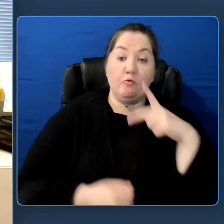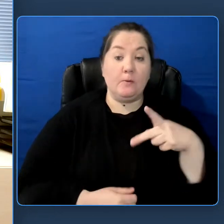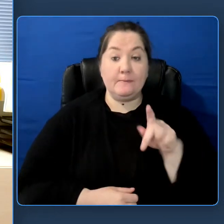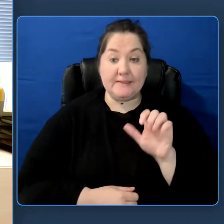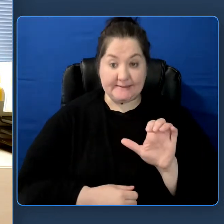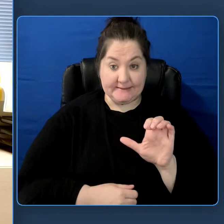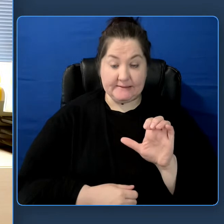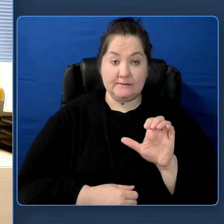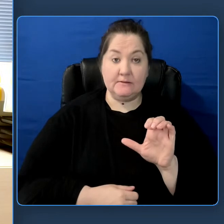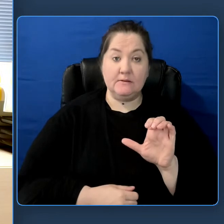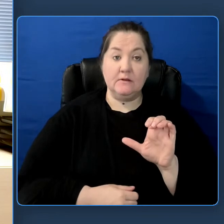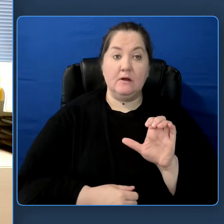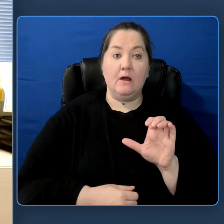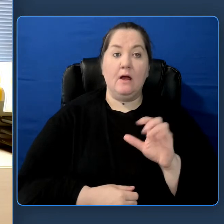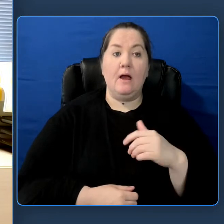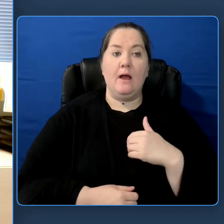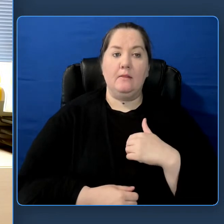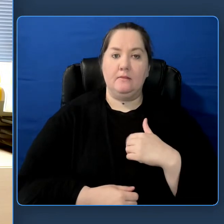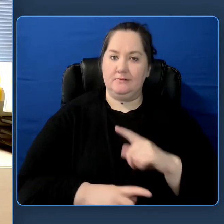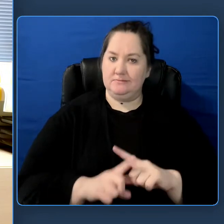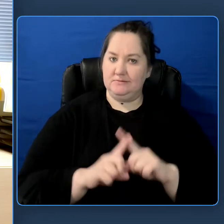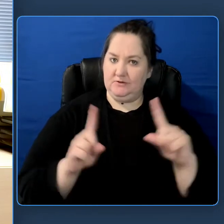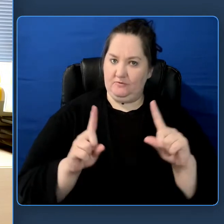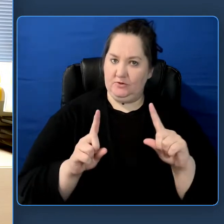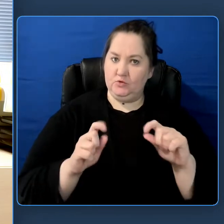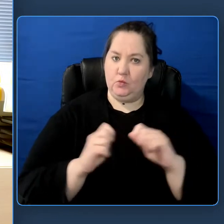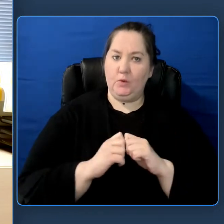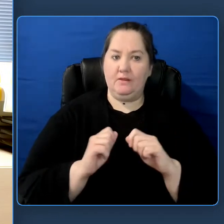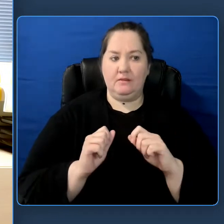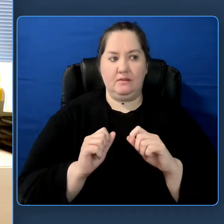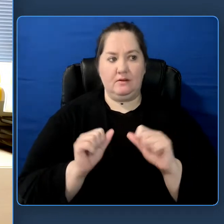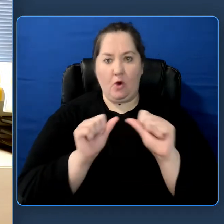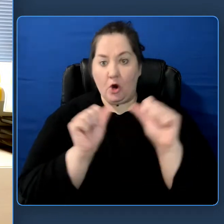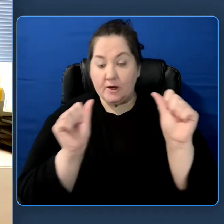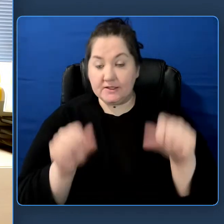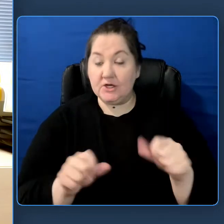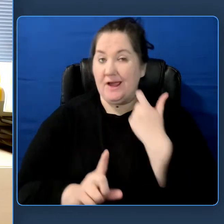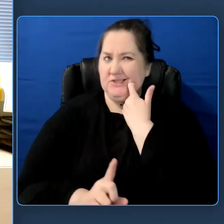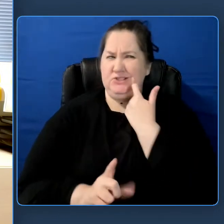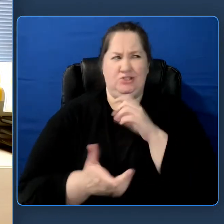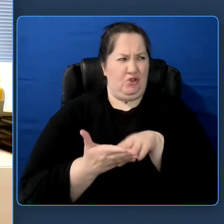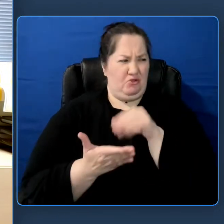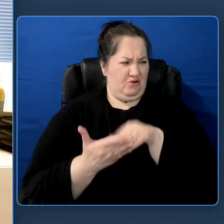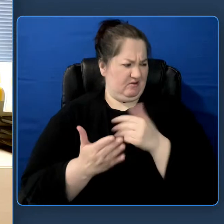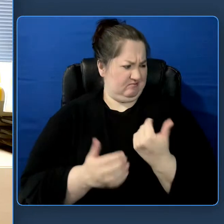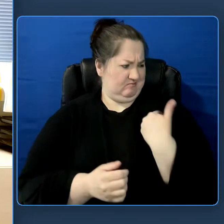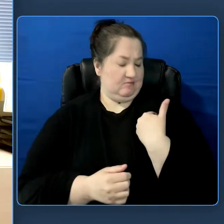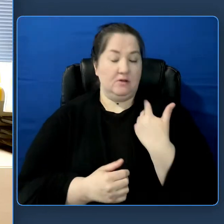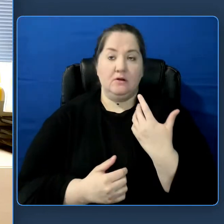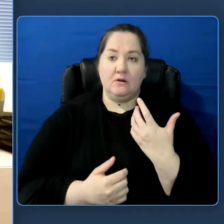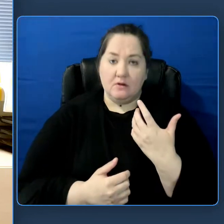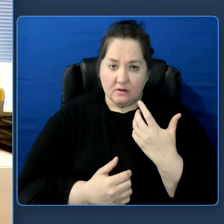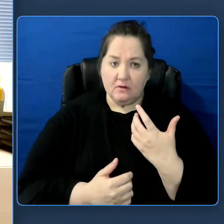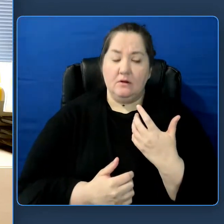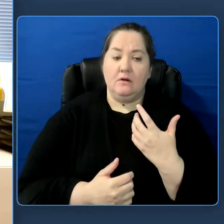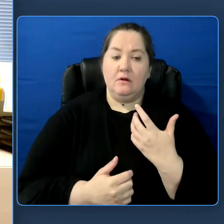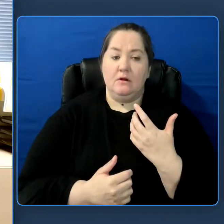there is a fundamental difference in the architecture, and I just actually learned this not too long ago,